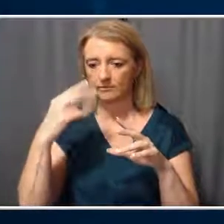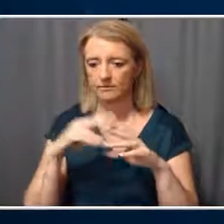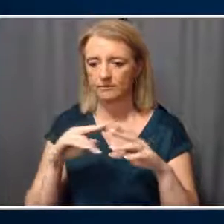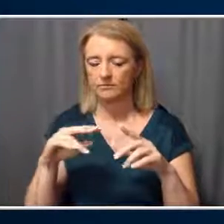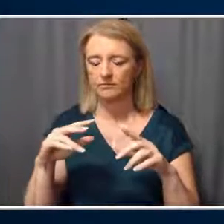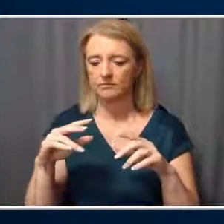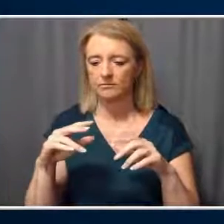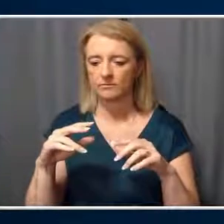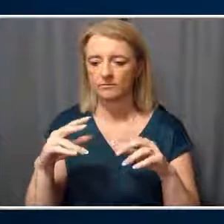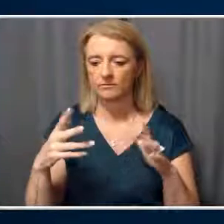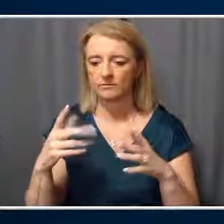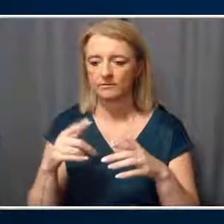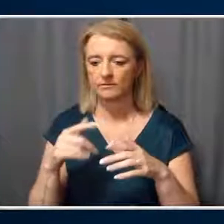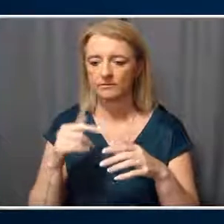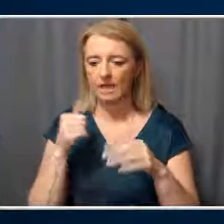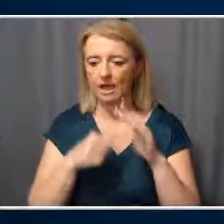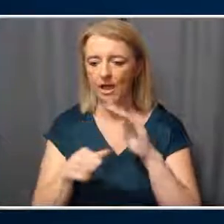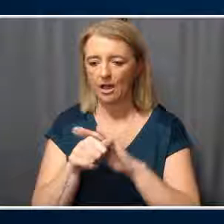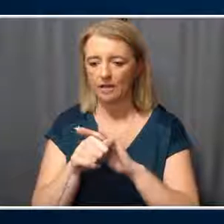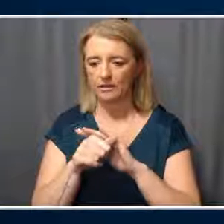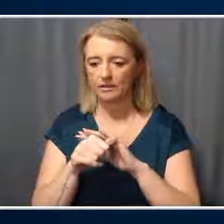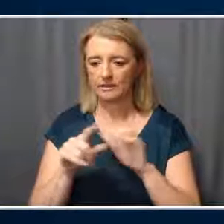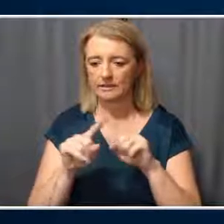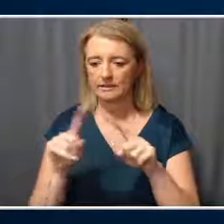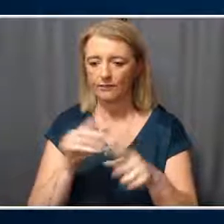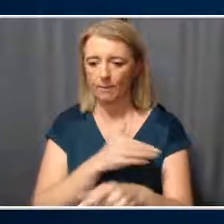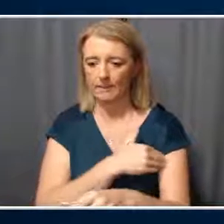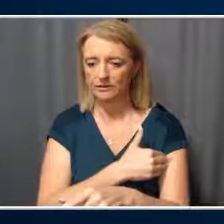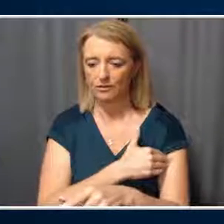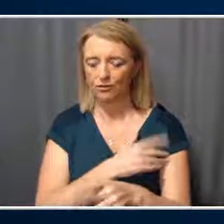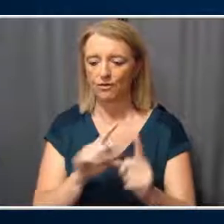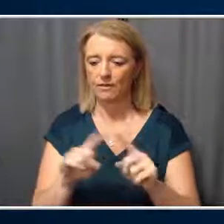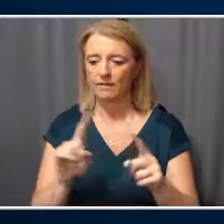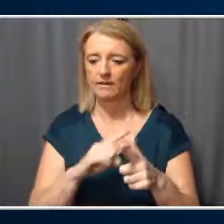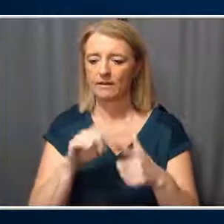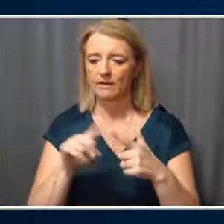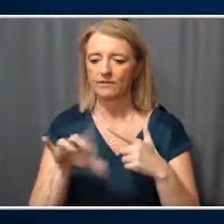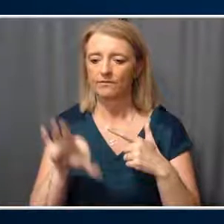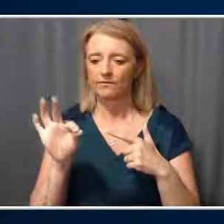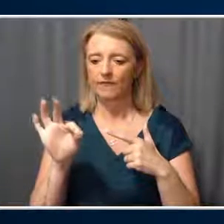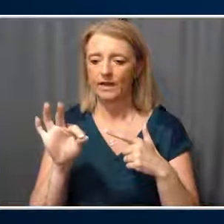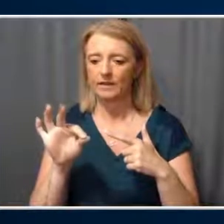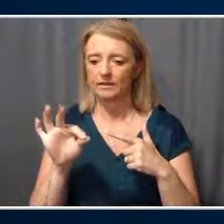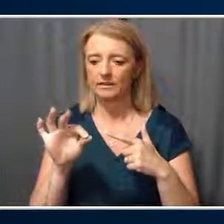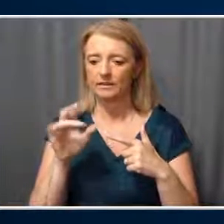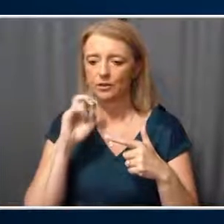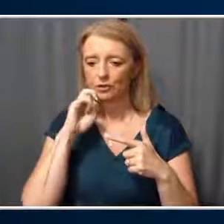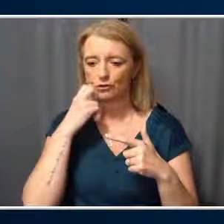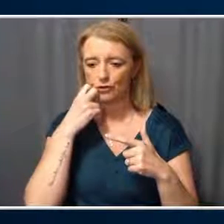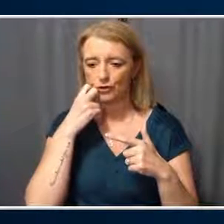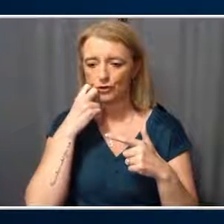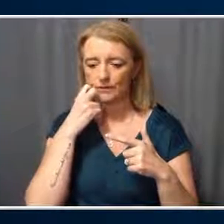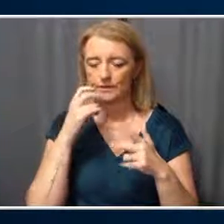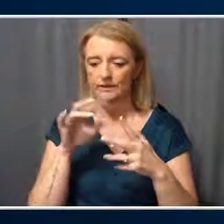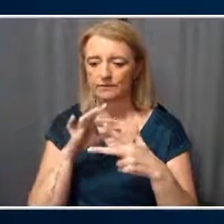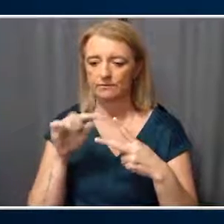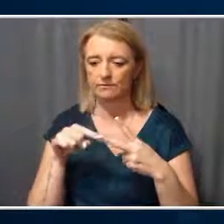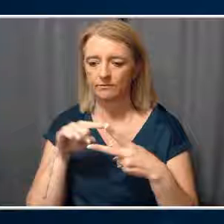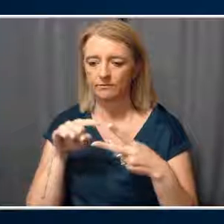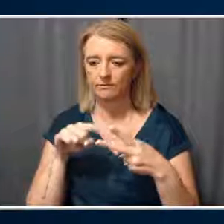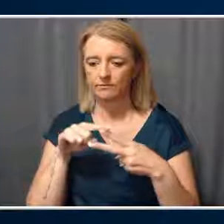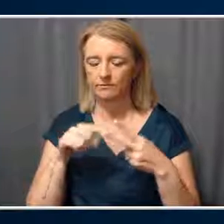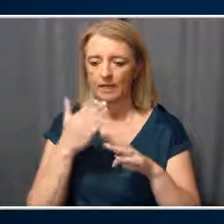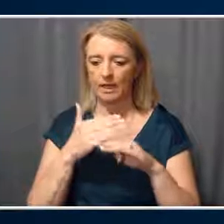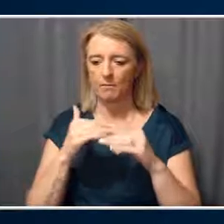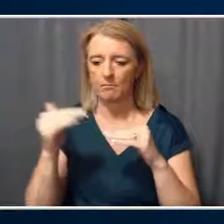that what you're talking about? Yeah, we're using a little osteotome, just kind of opening up the bone there a little bit more, where she had what's called kind of a tight foramen. In